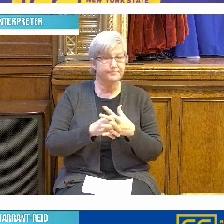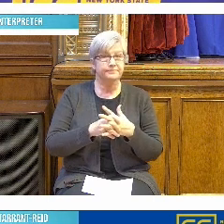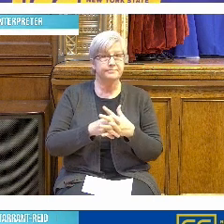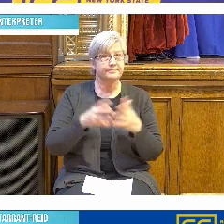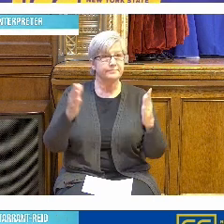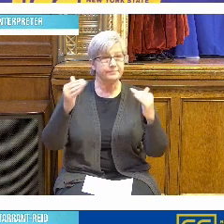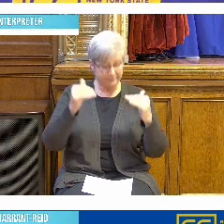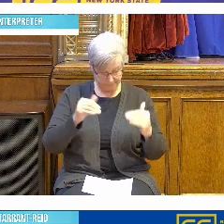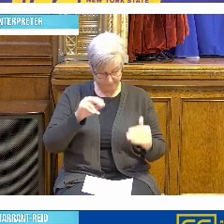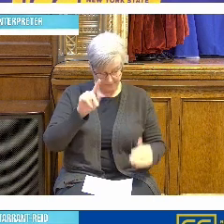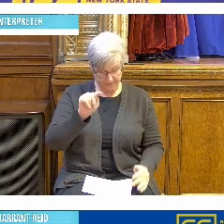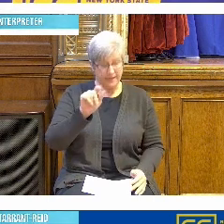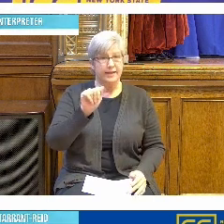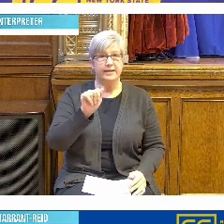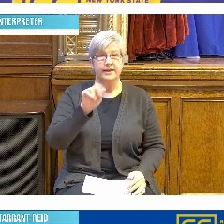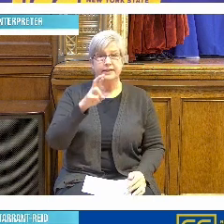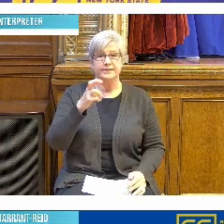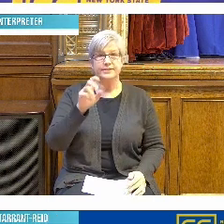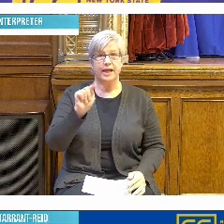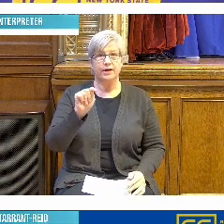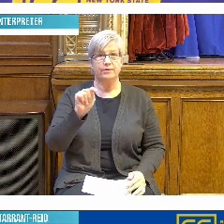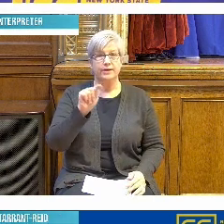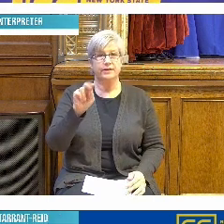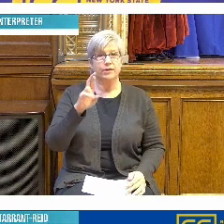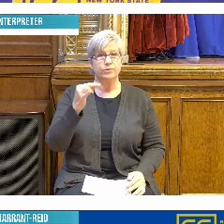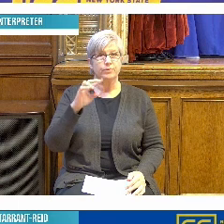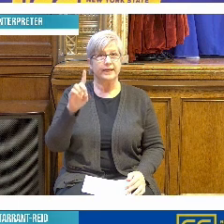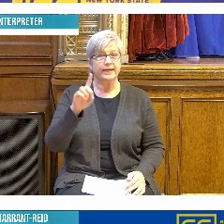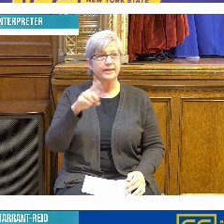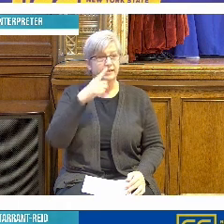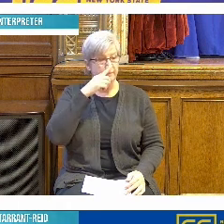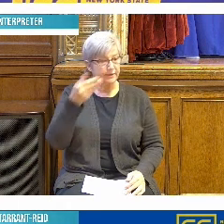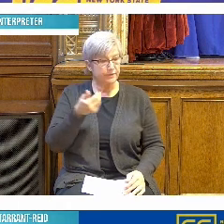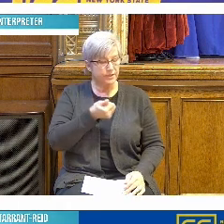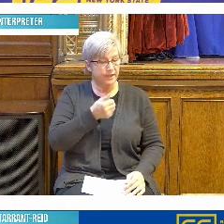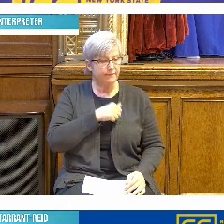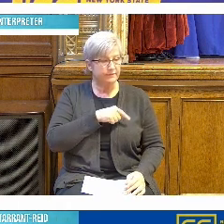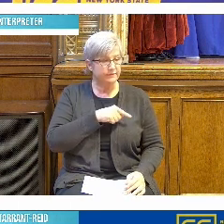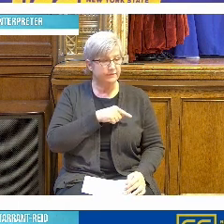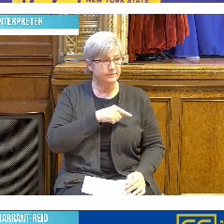Commissioner Tarrant-Reed, can you hear us? If you can introduce yourself.